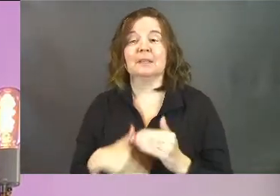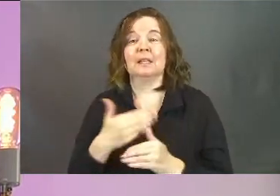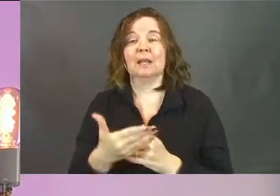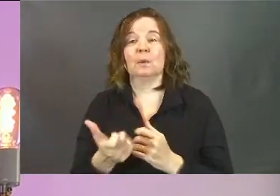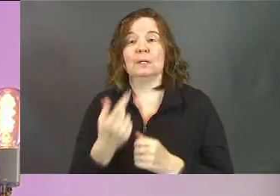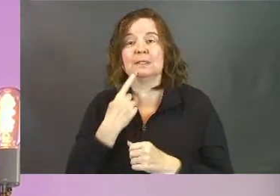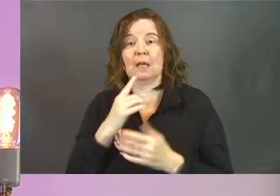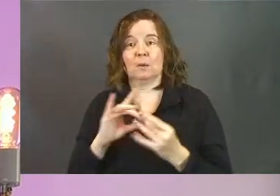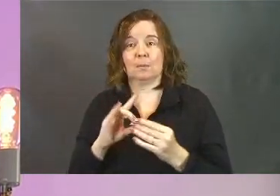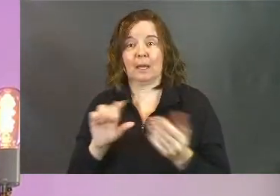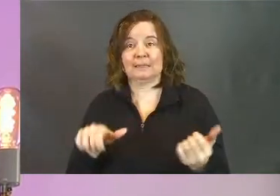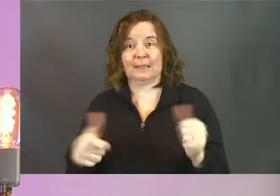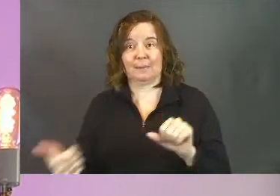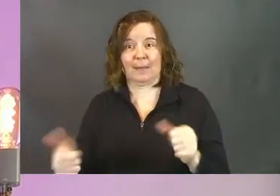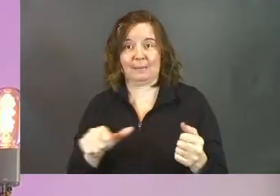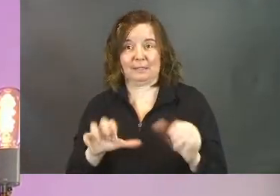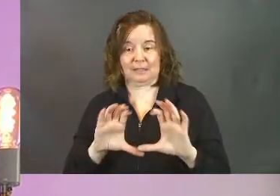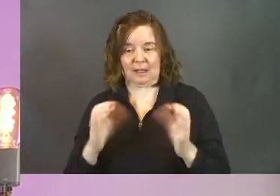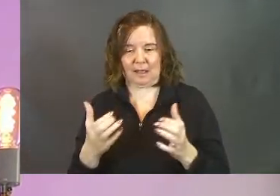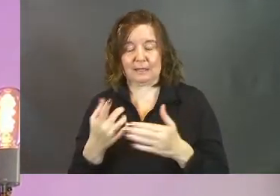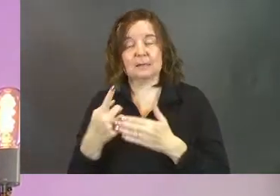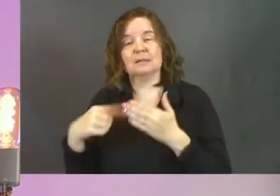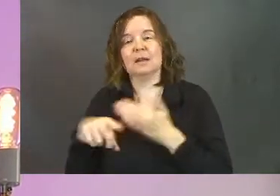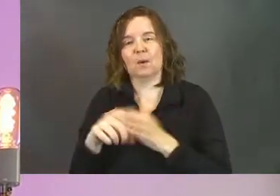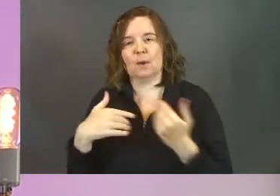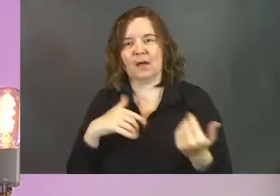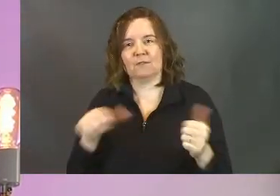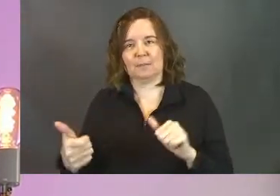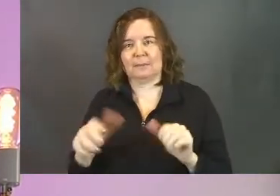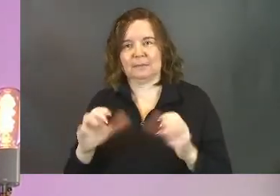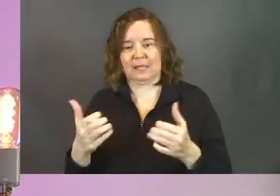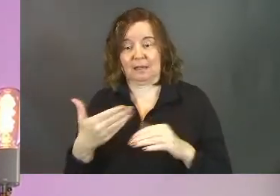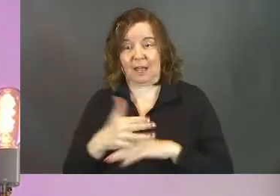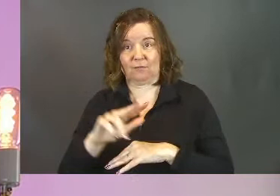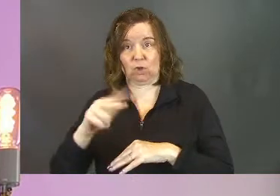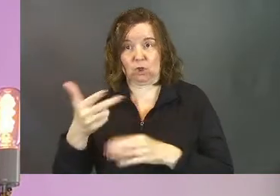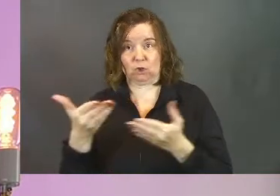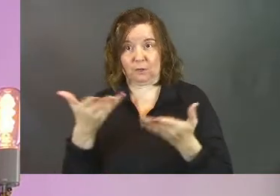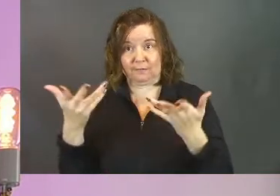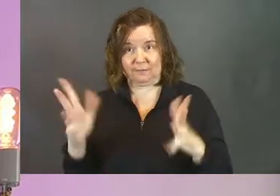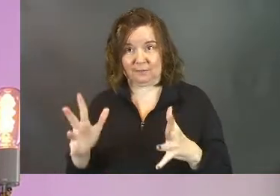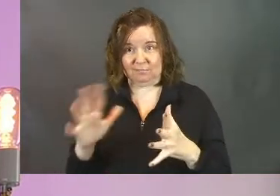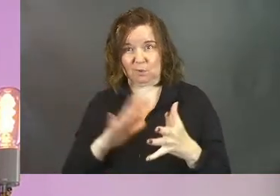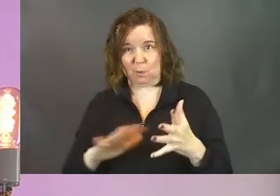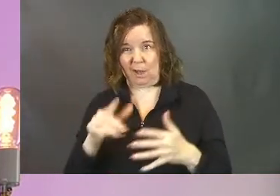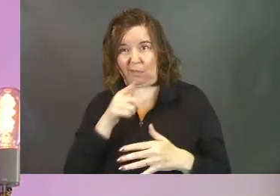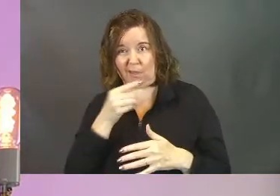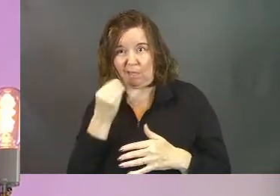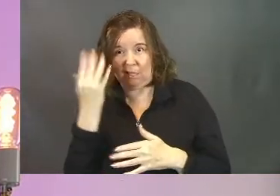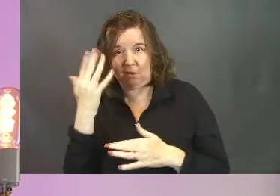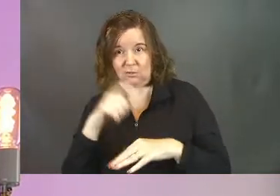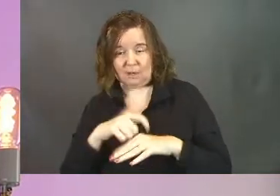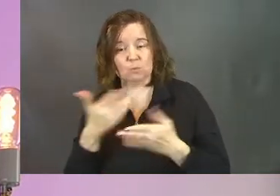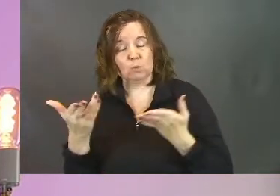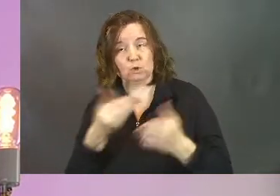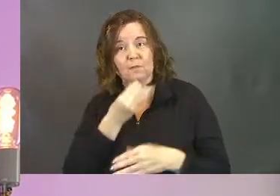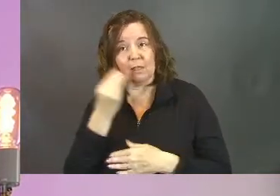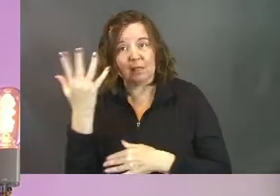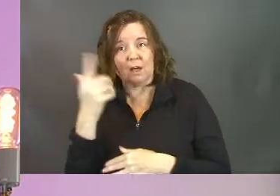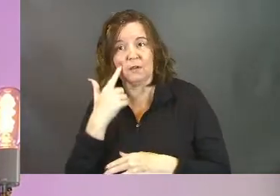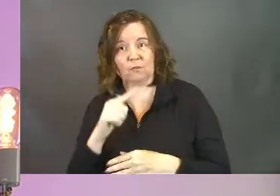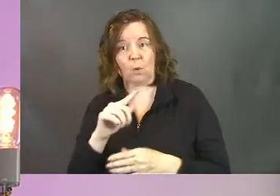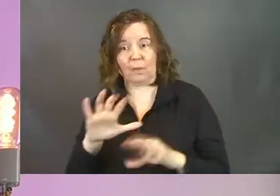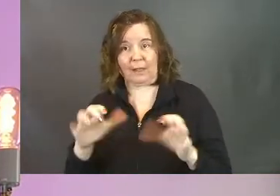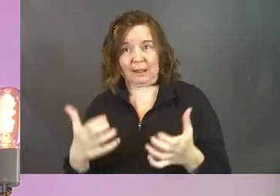want to tell you about is our baptism class. Next week, we're having a baptism class after our third service, so it's right around the lunch hour. We are going to be serving lunch for